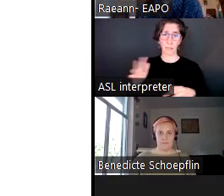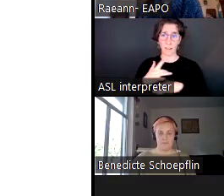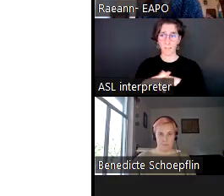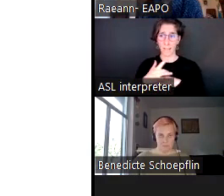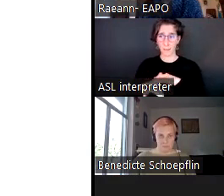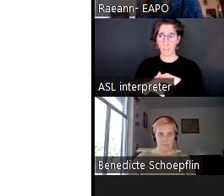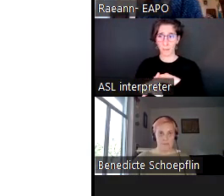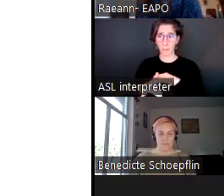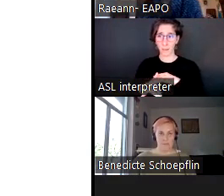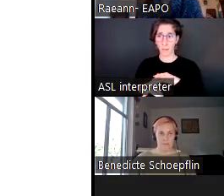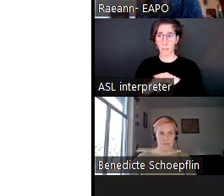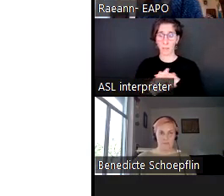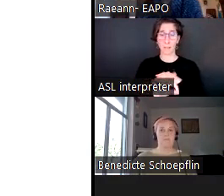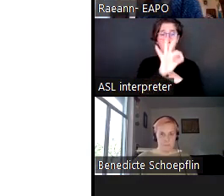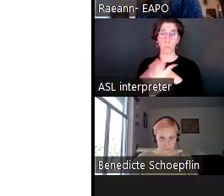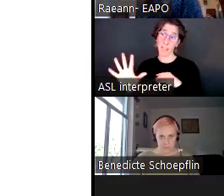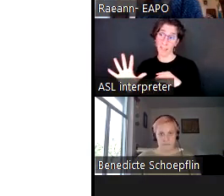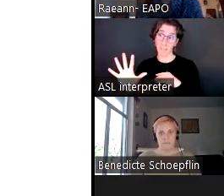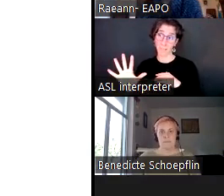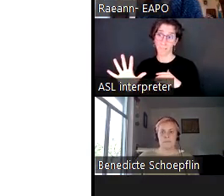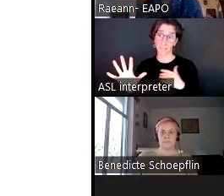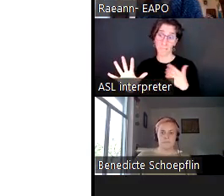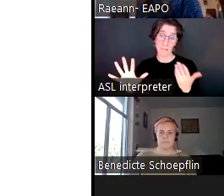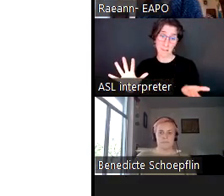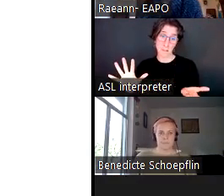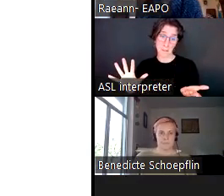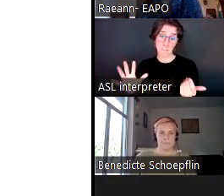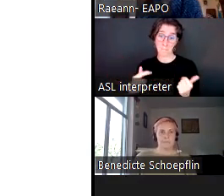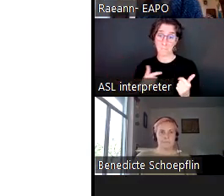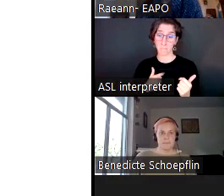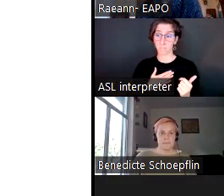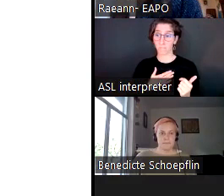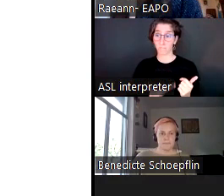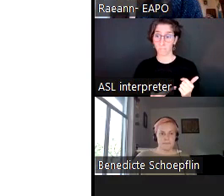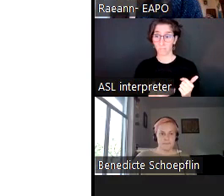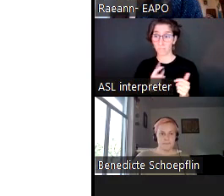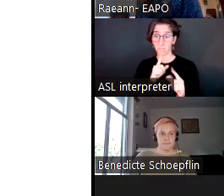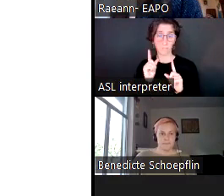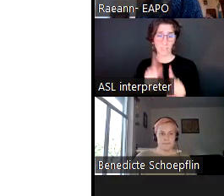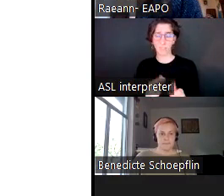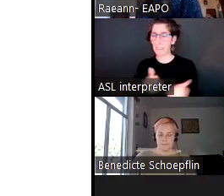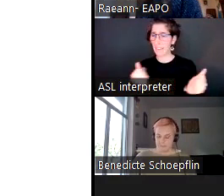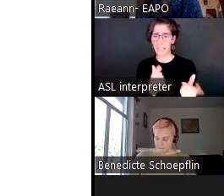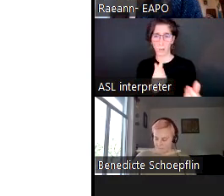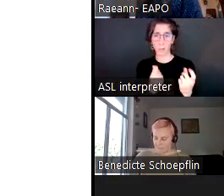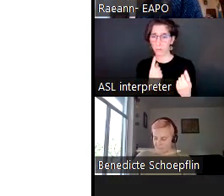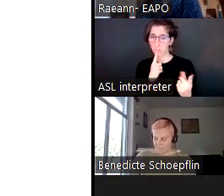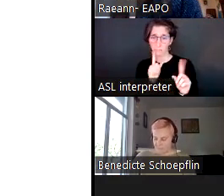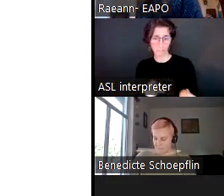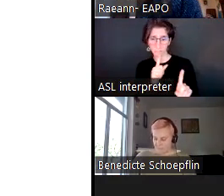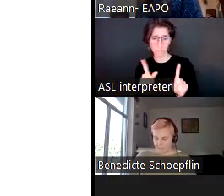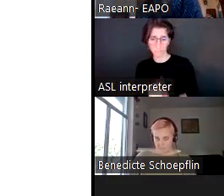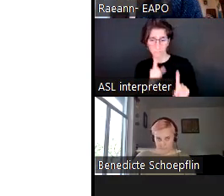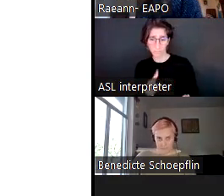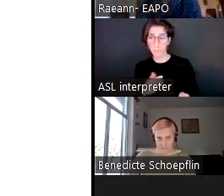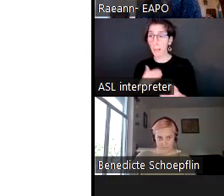we're here from 9 to 5. And I am willing to answer any questions that I need to. You can share my